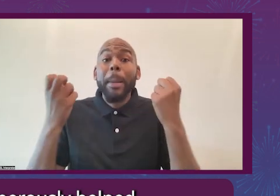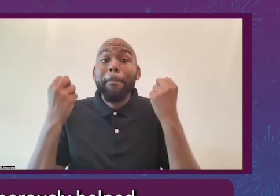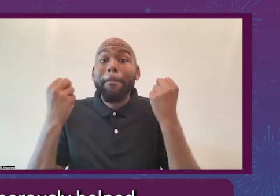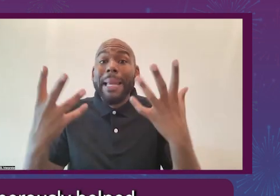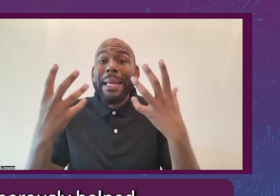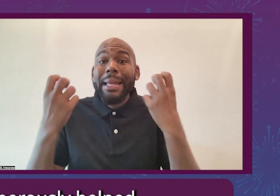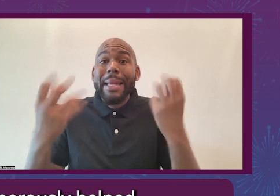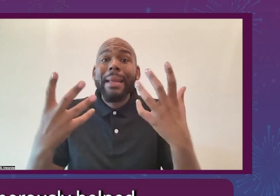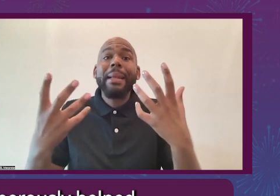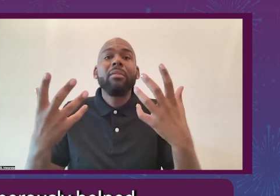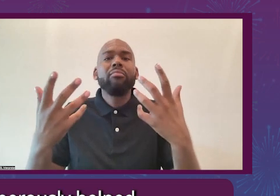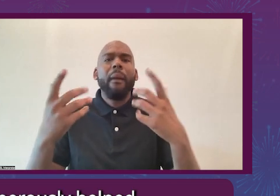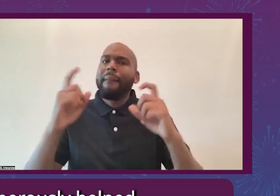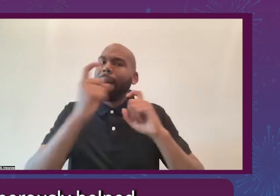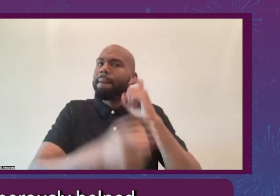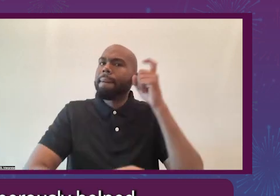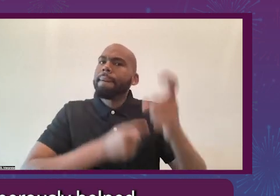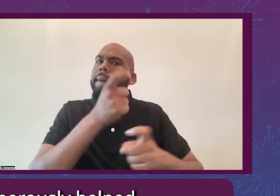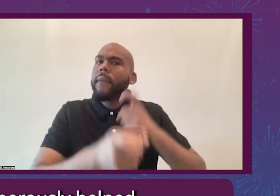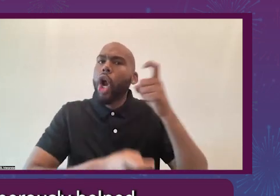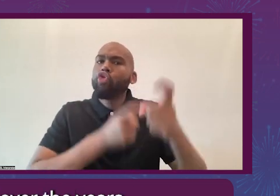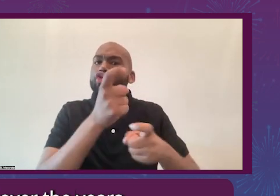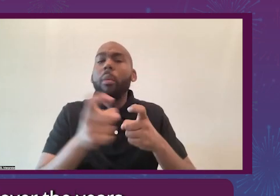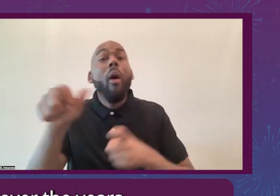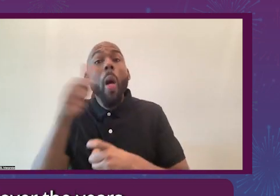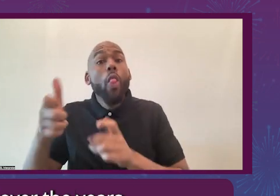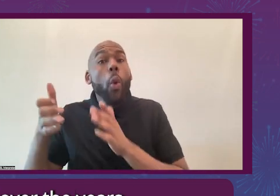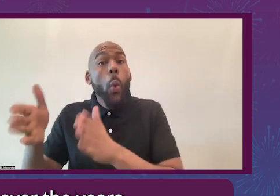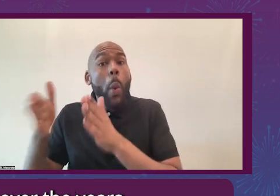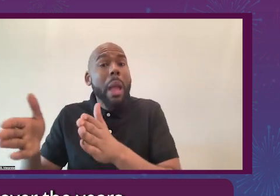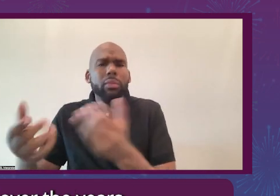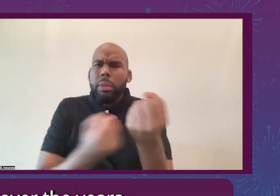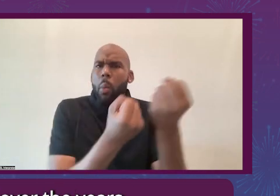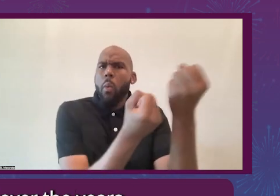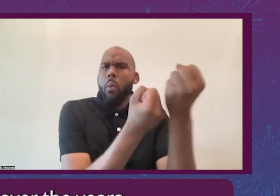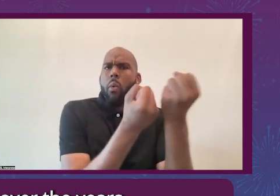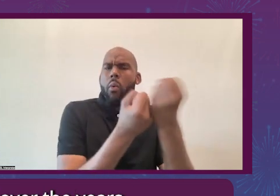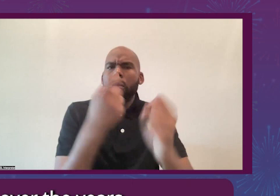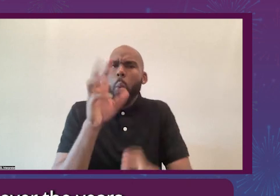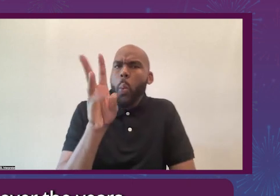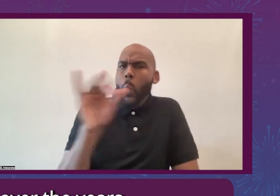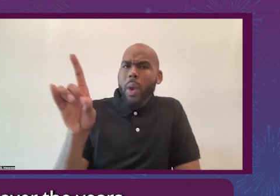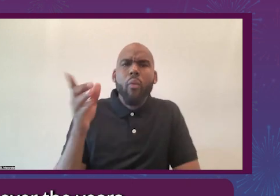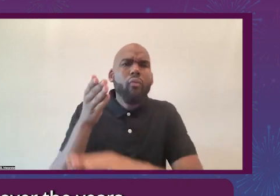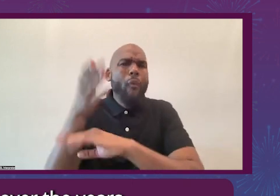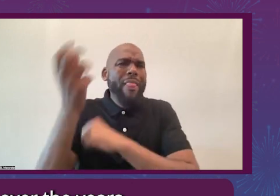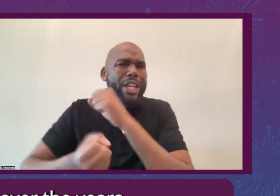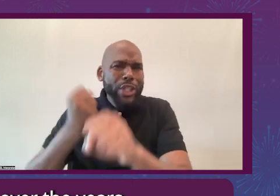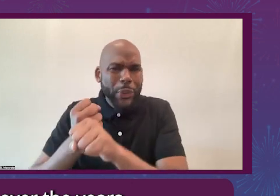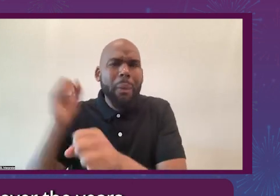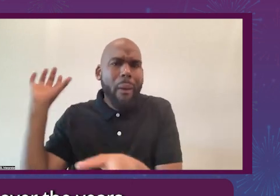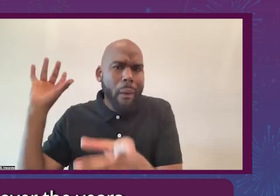Many have contributed in other ways in support of WID over the